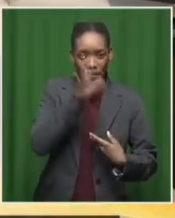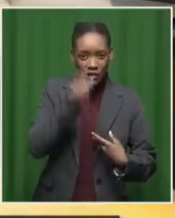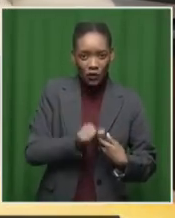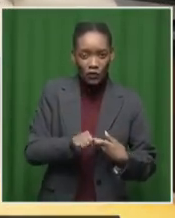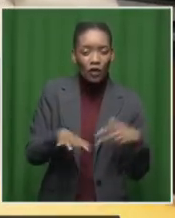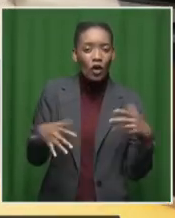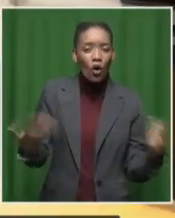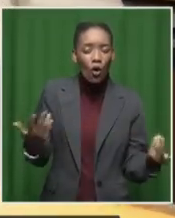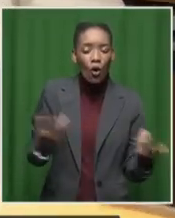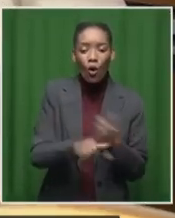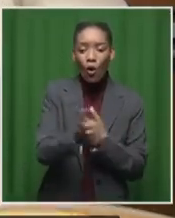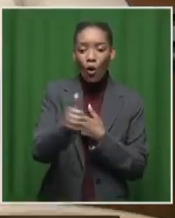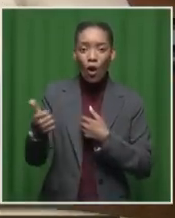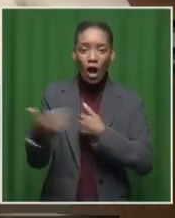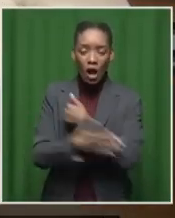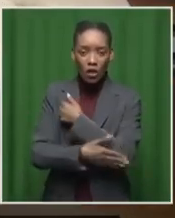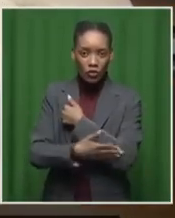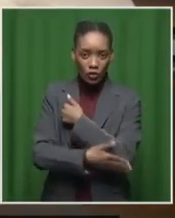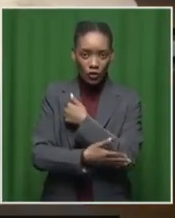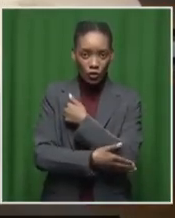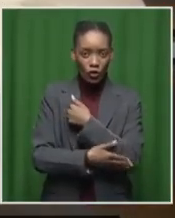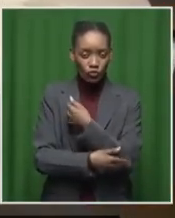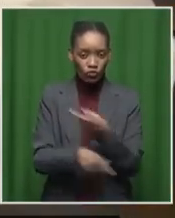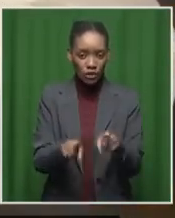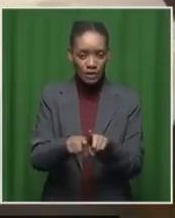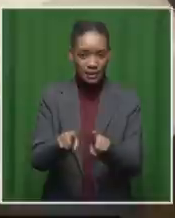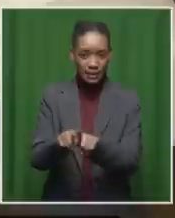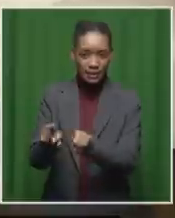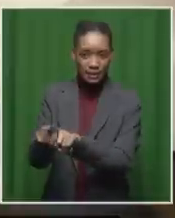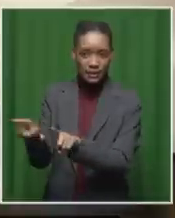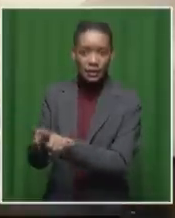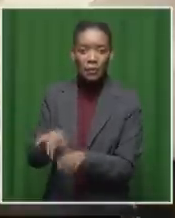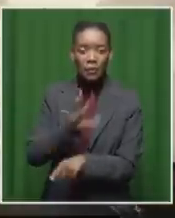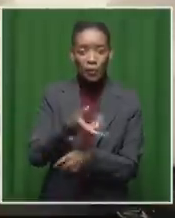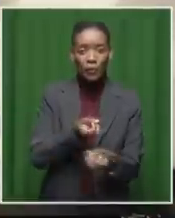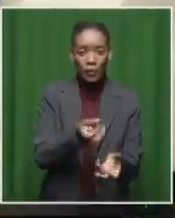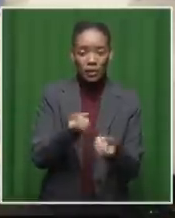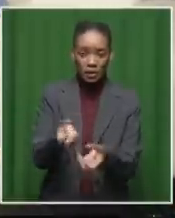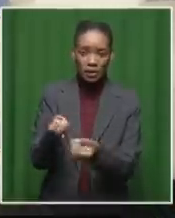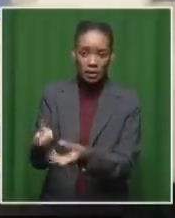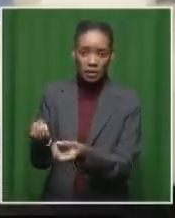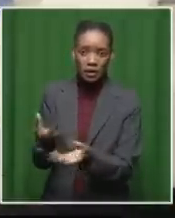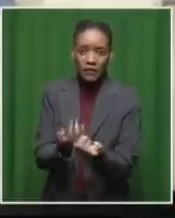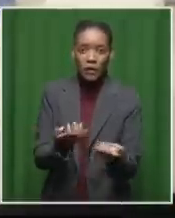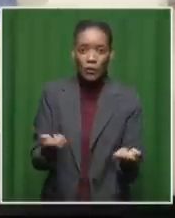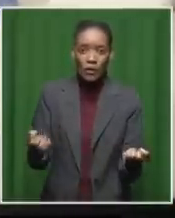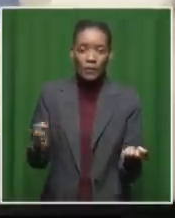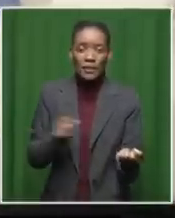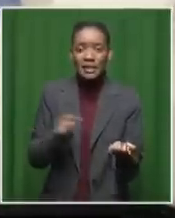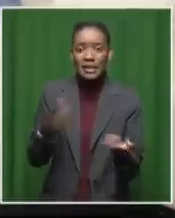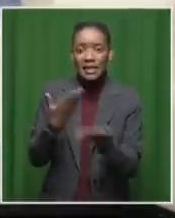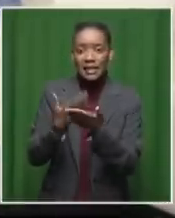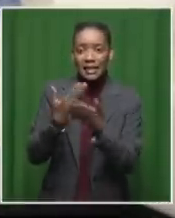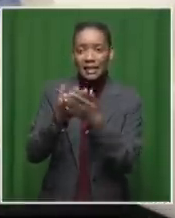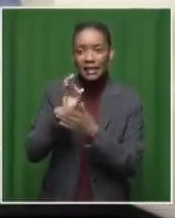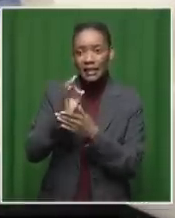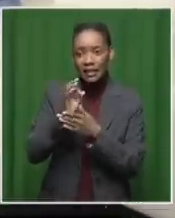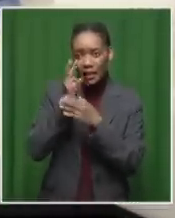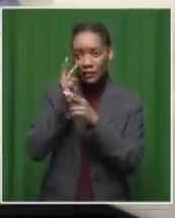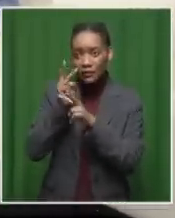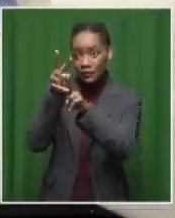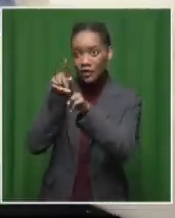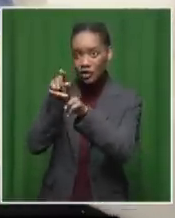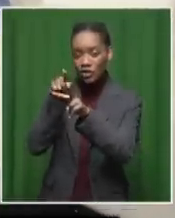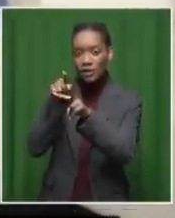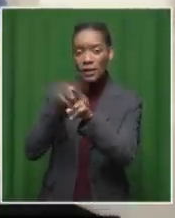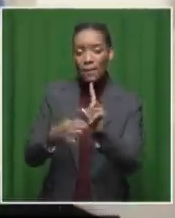other countries that will also be receiving similar equipment in order to facilitate that vision towards producing